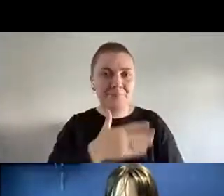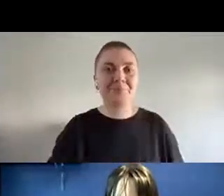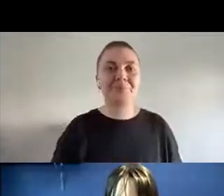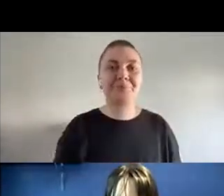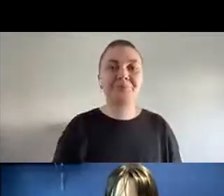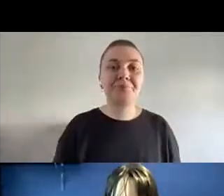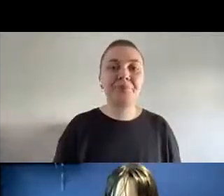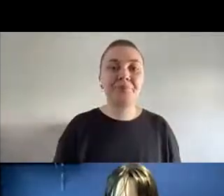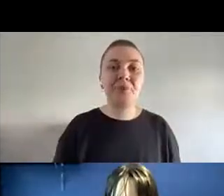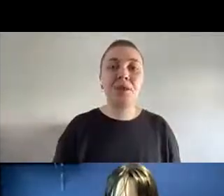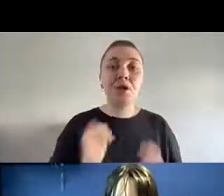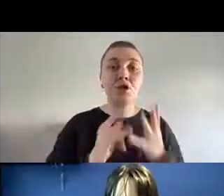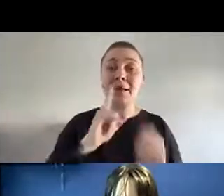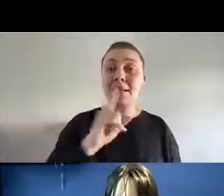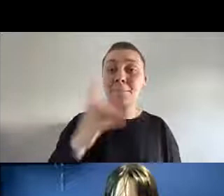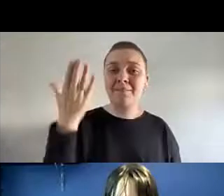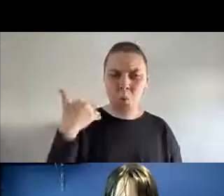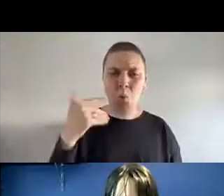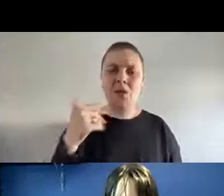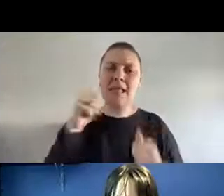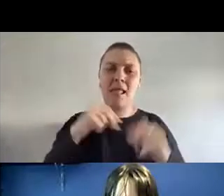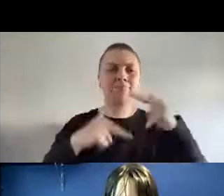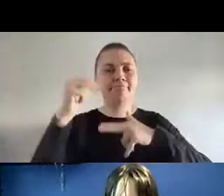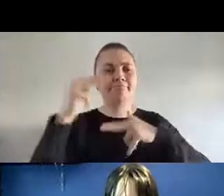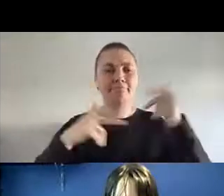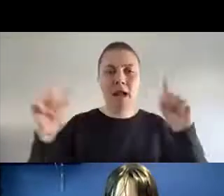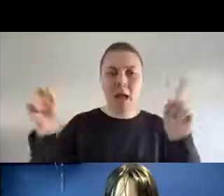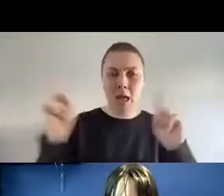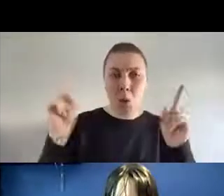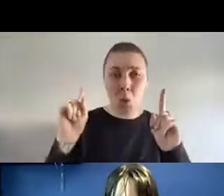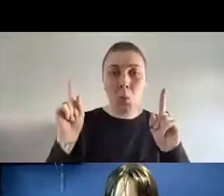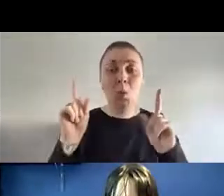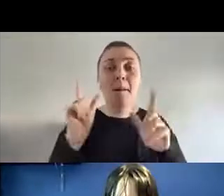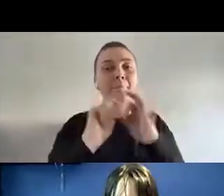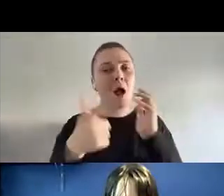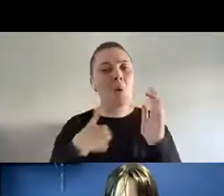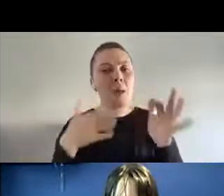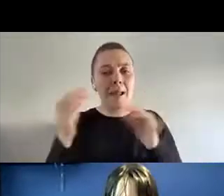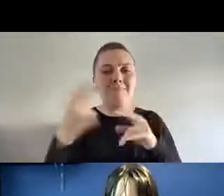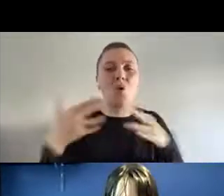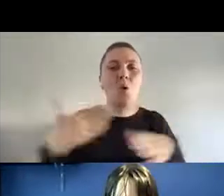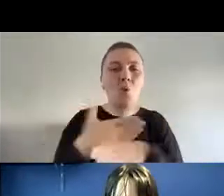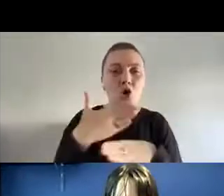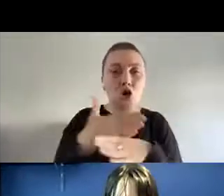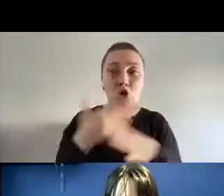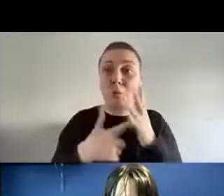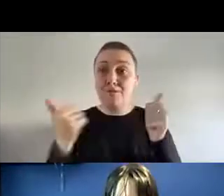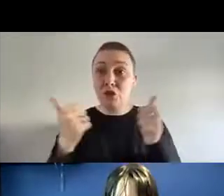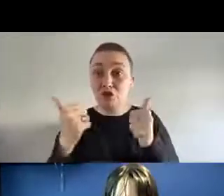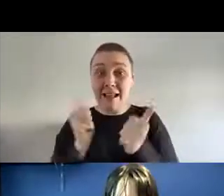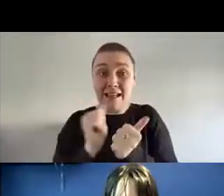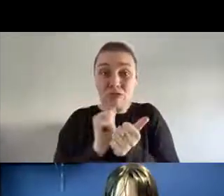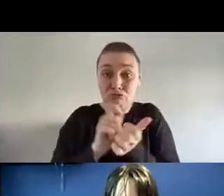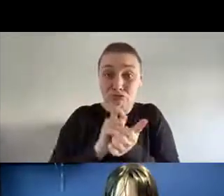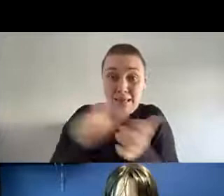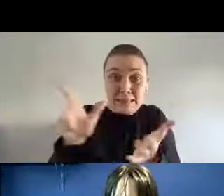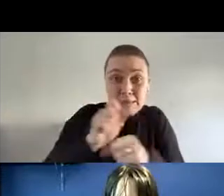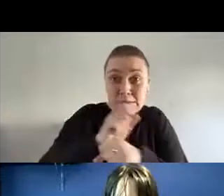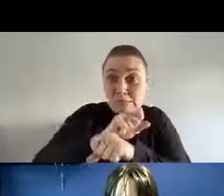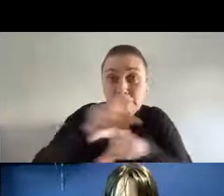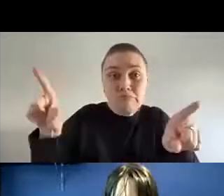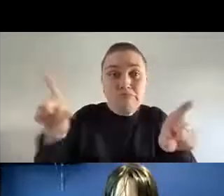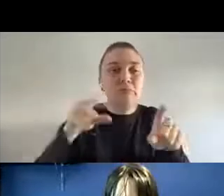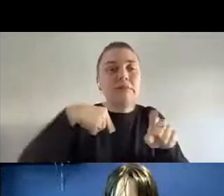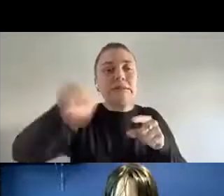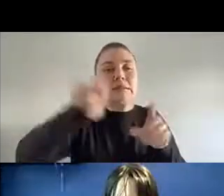So as I said, it's still in development at this point, but we're planning for the work to be finished and released later in the year. We don't have a